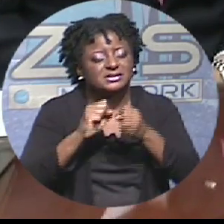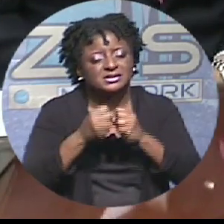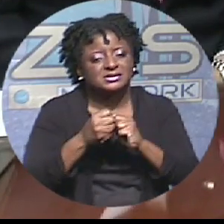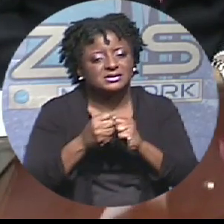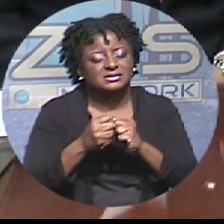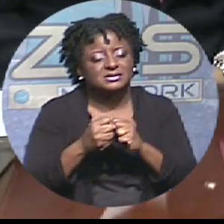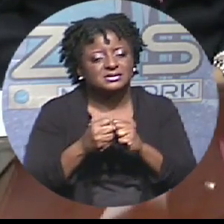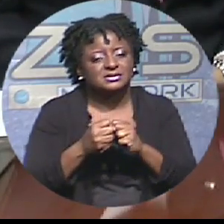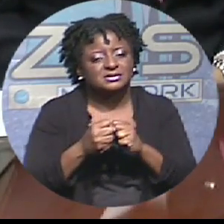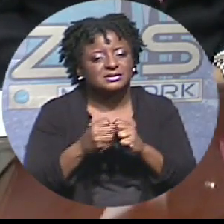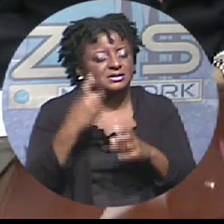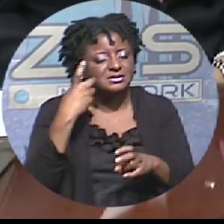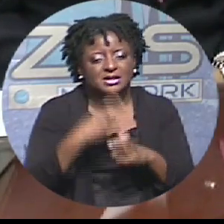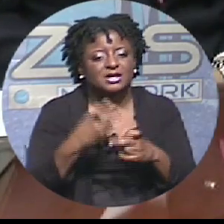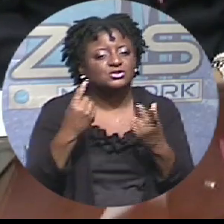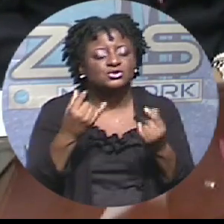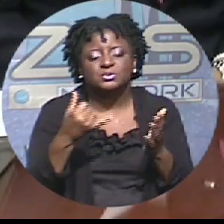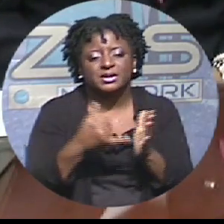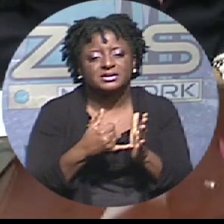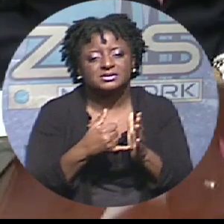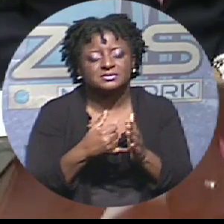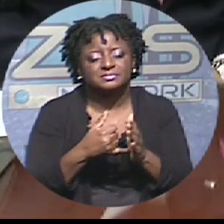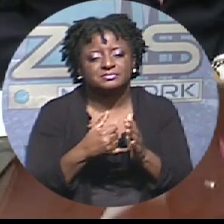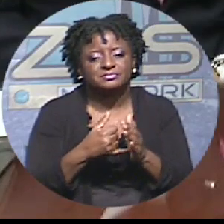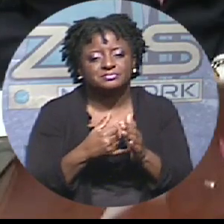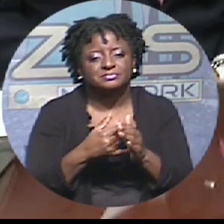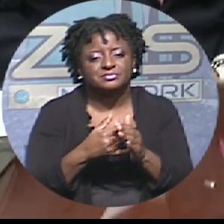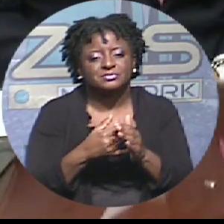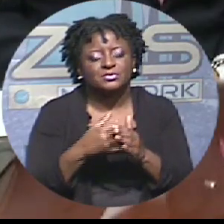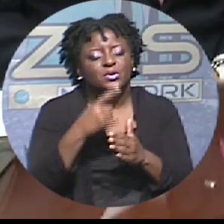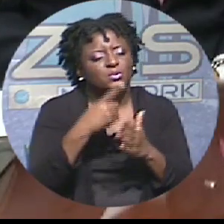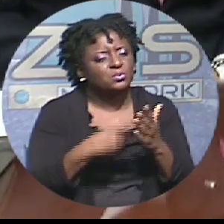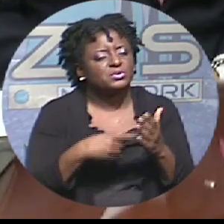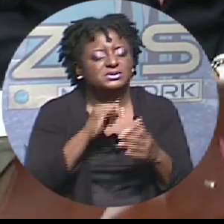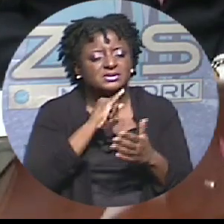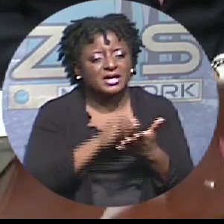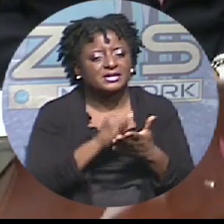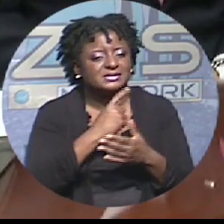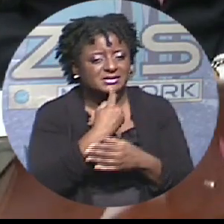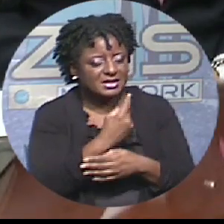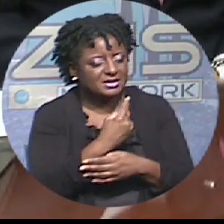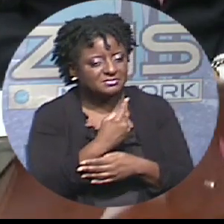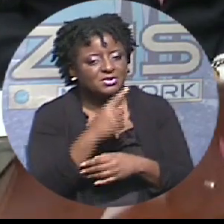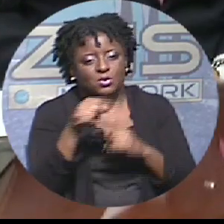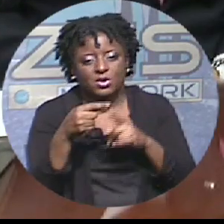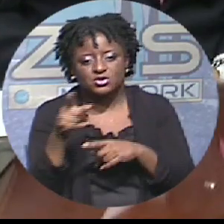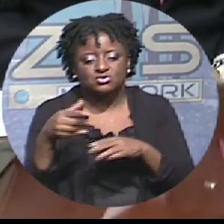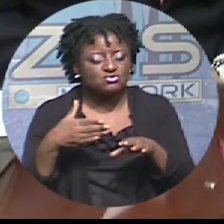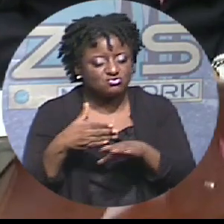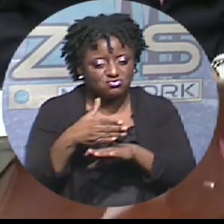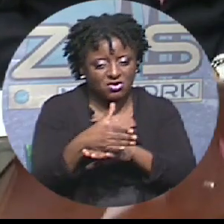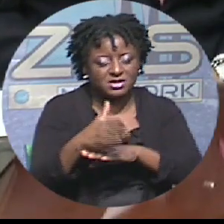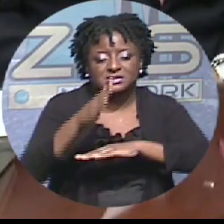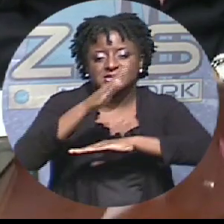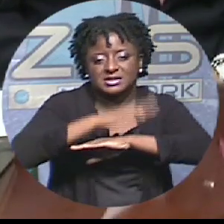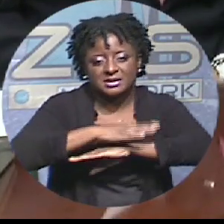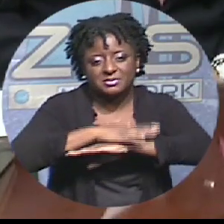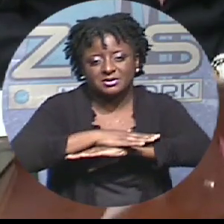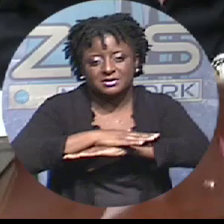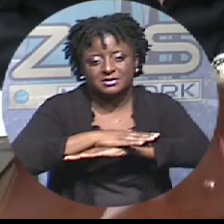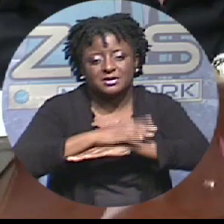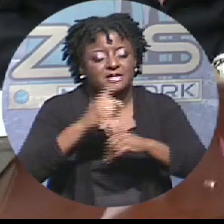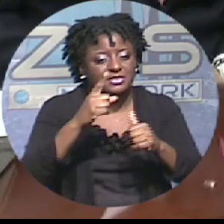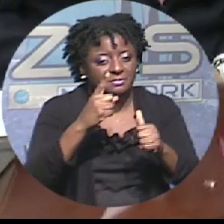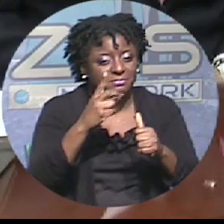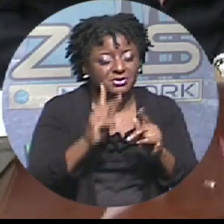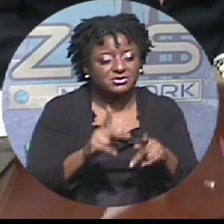it. But it was done. And there's always that saying that when you're across the table and the person who